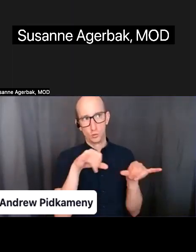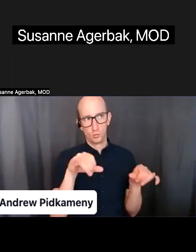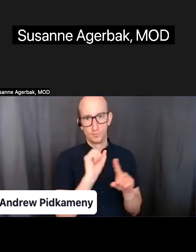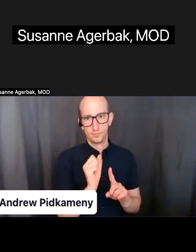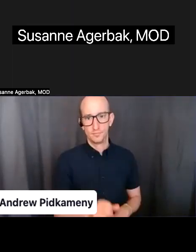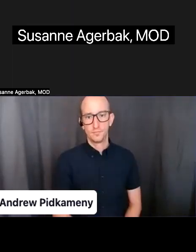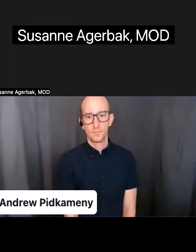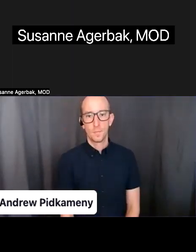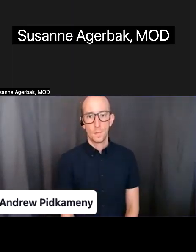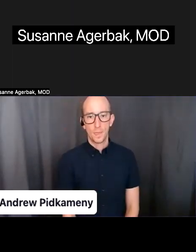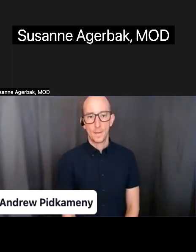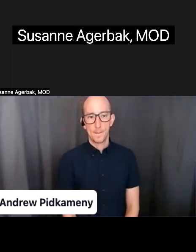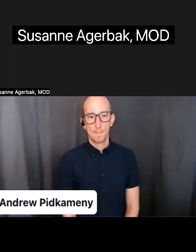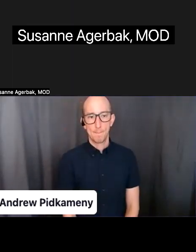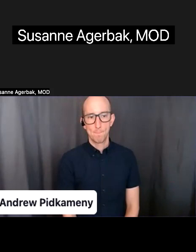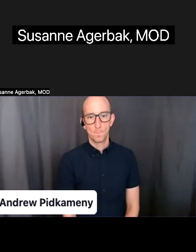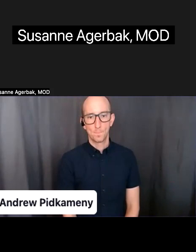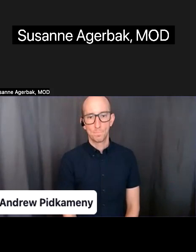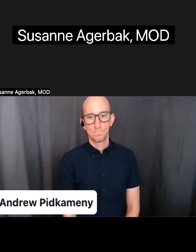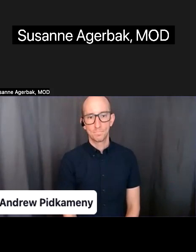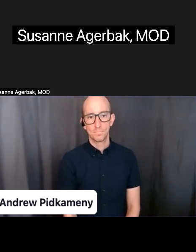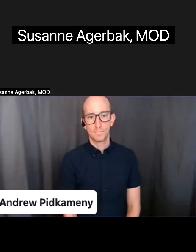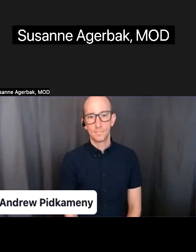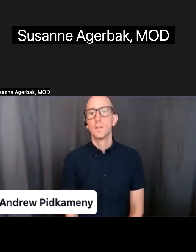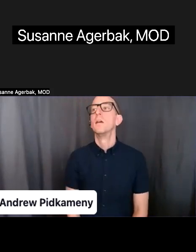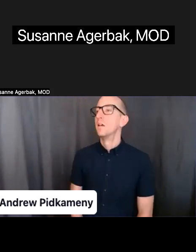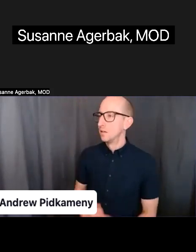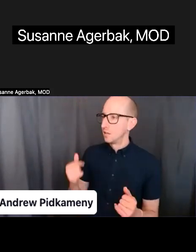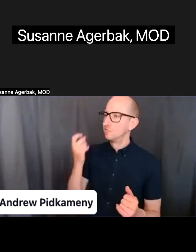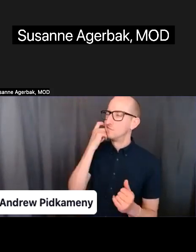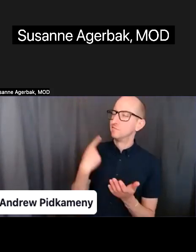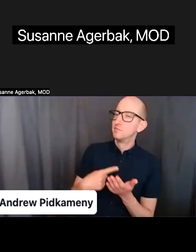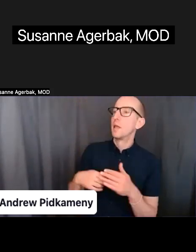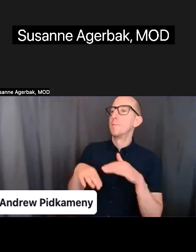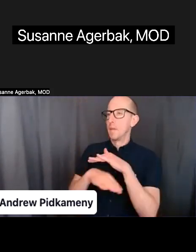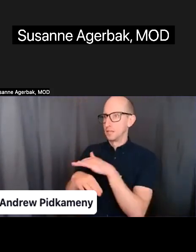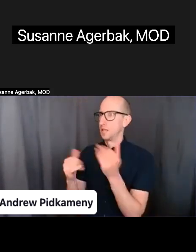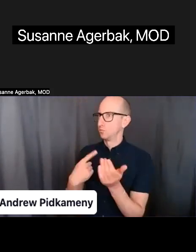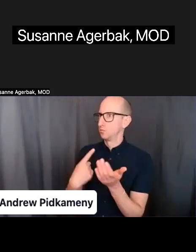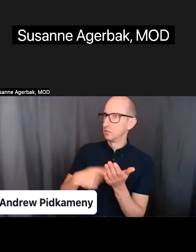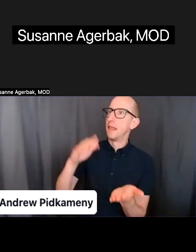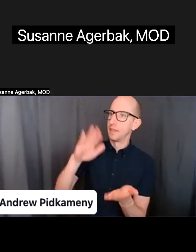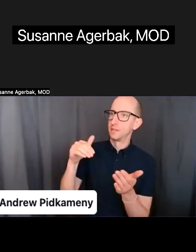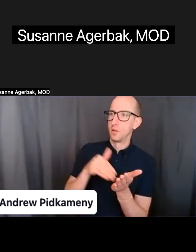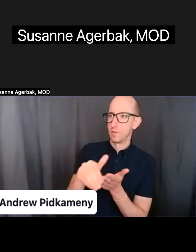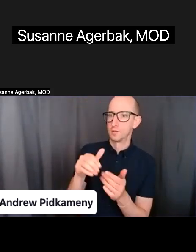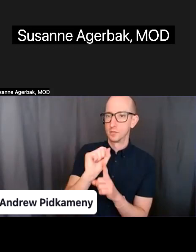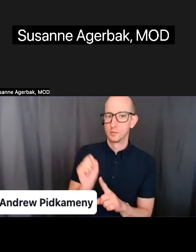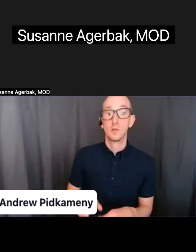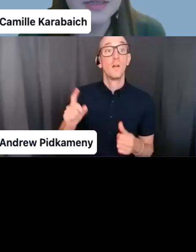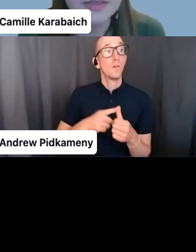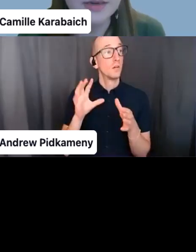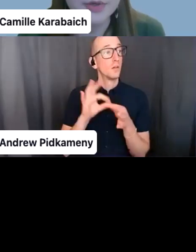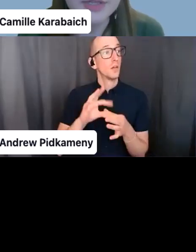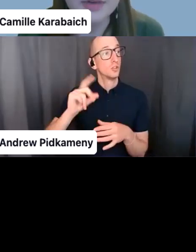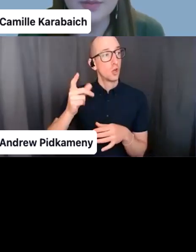we've gone over some basics, so now we'll discuss some less common situations. The first is service dog and training law. So this law